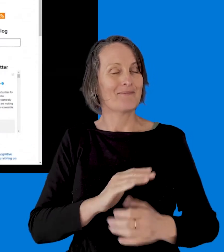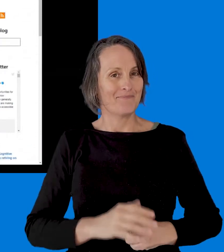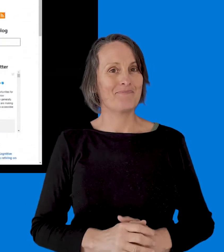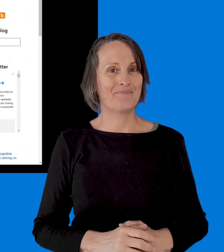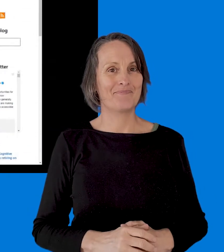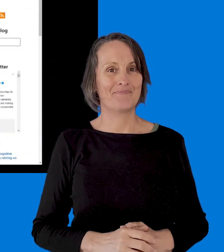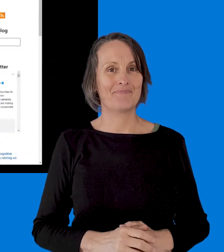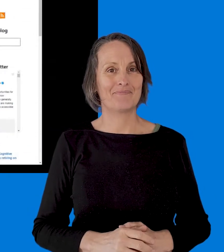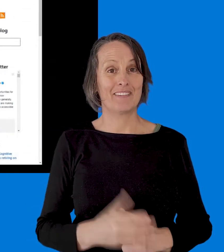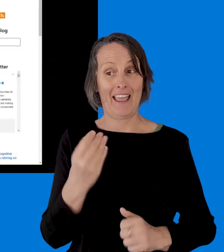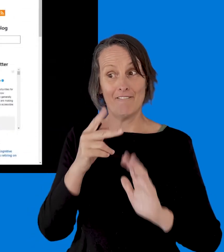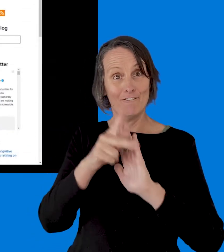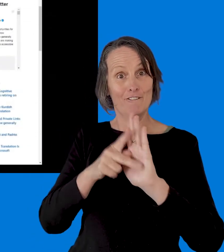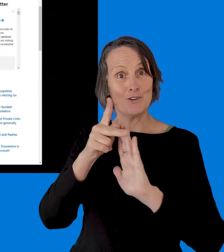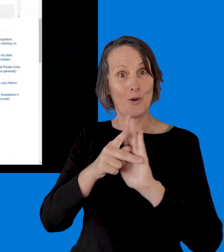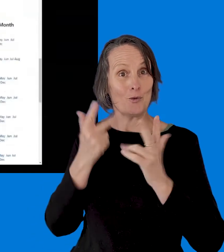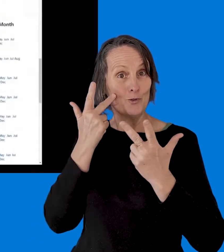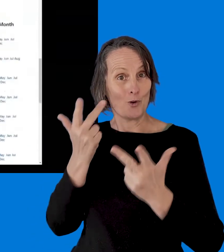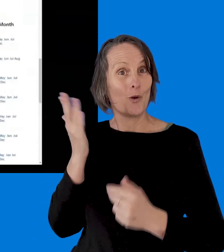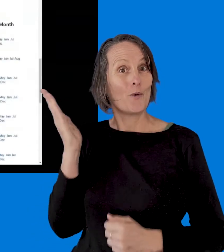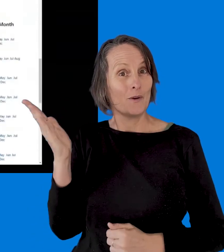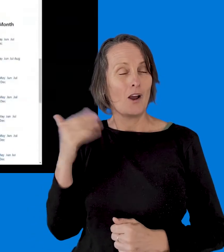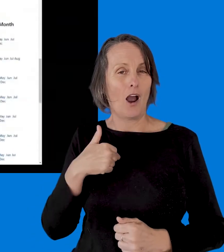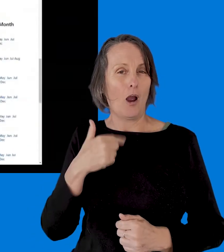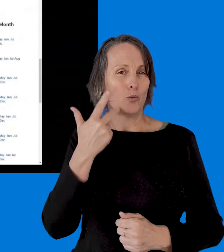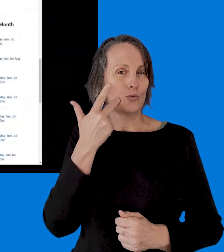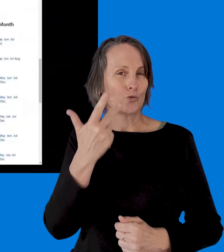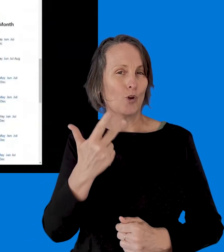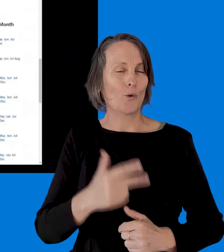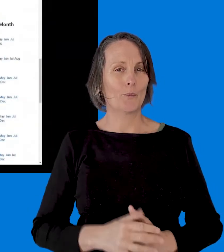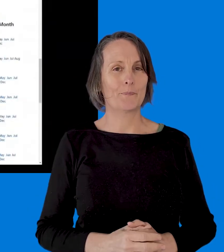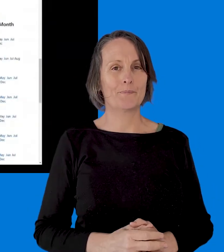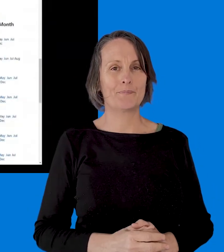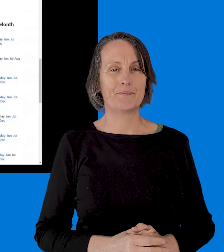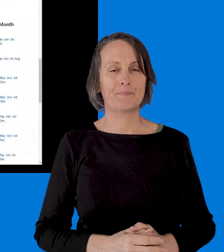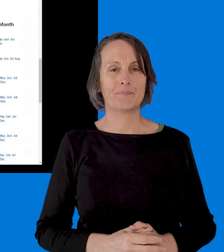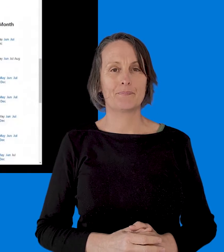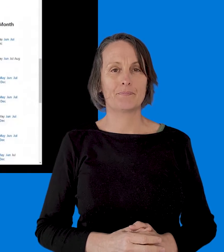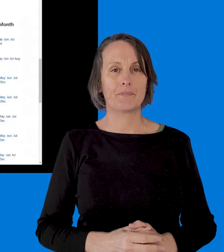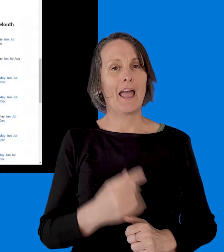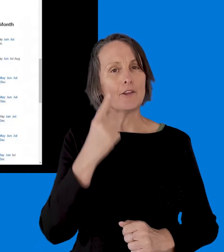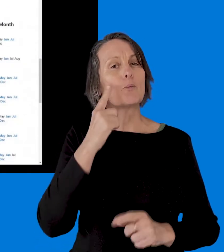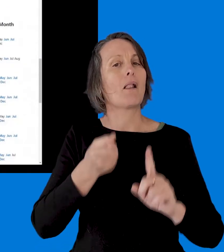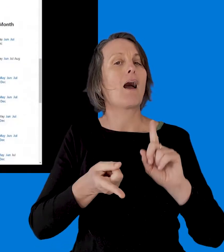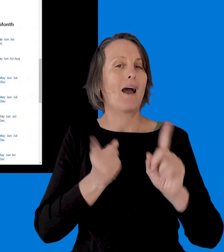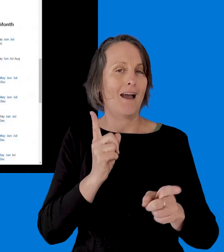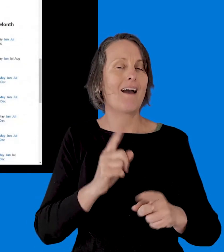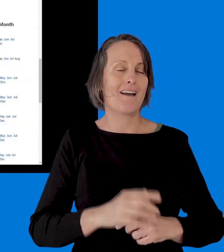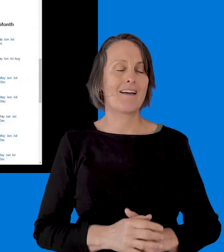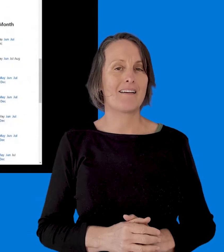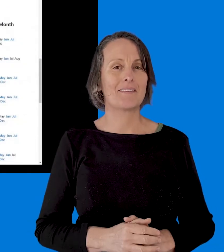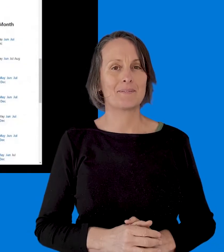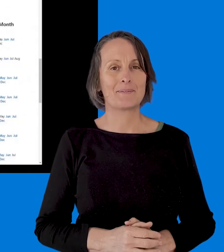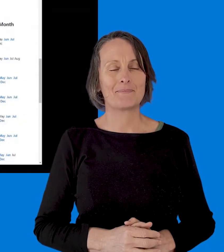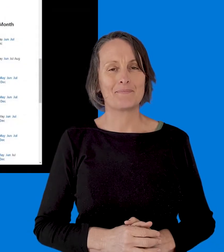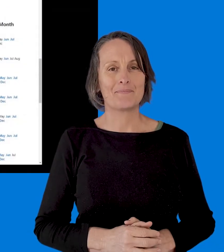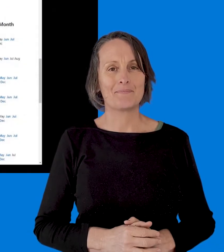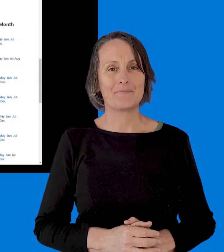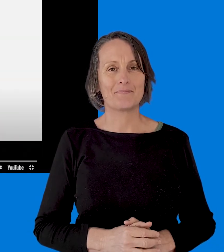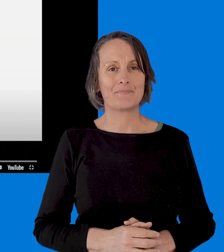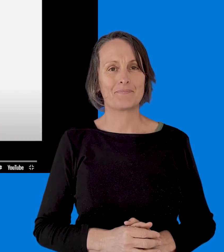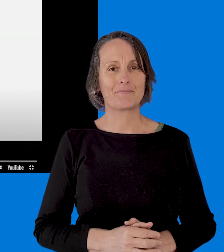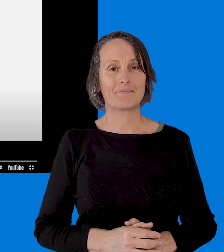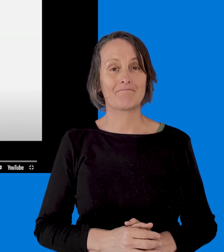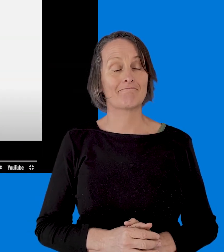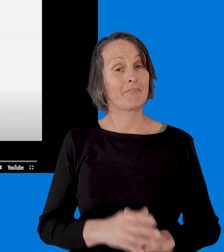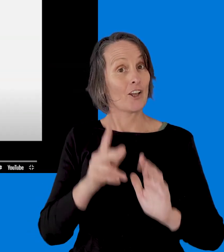appropriately. There's a video here, which I'll just go ahead and play, and you can kind of see how this